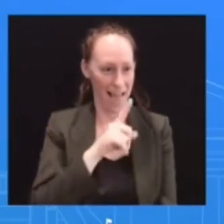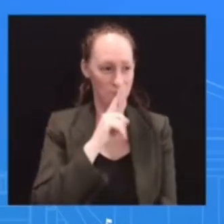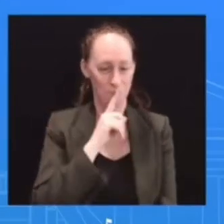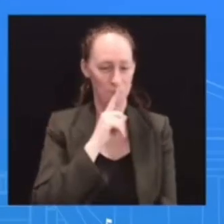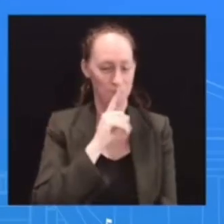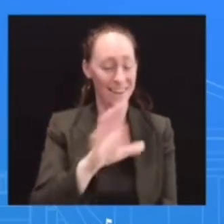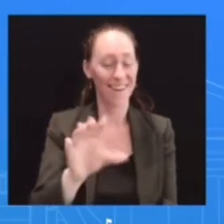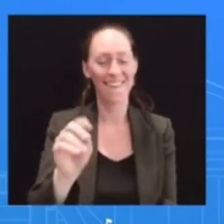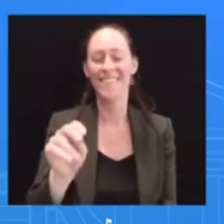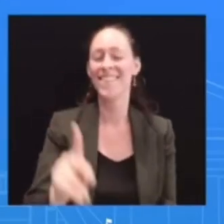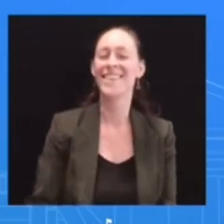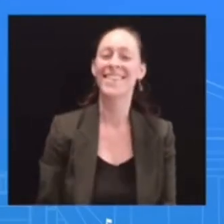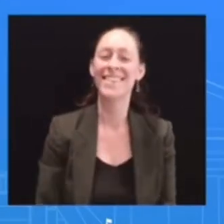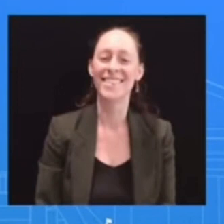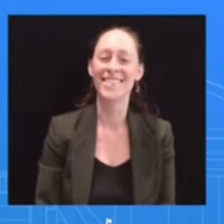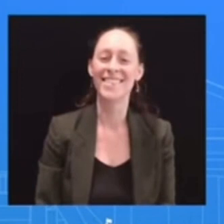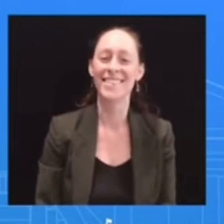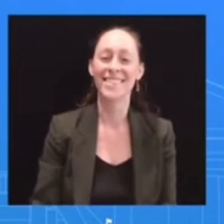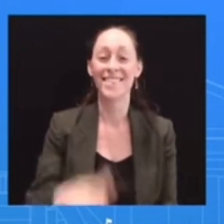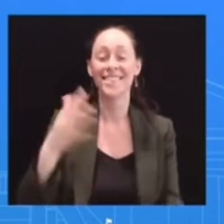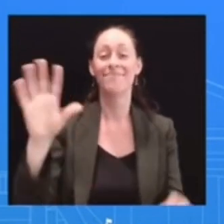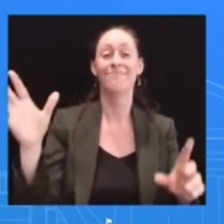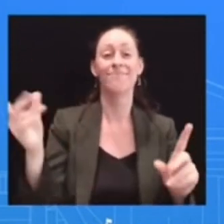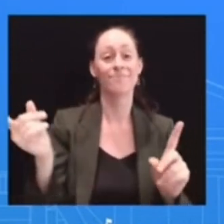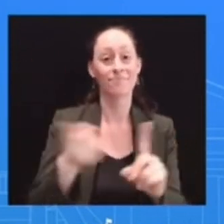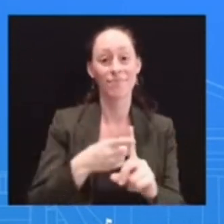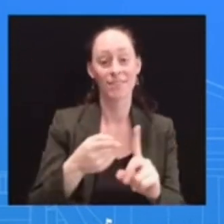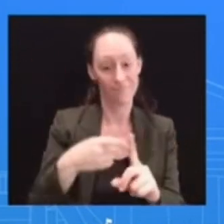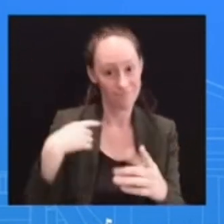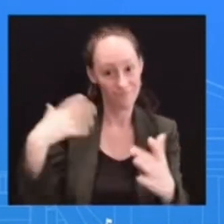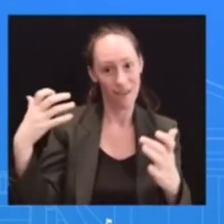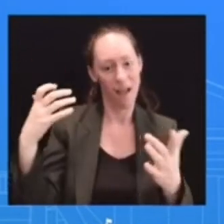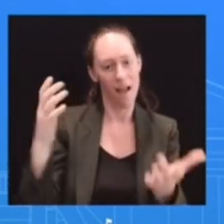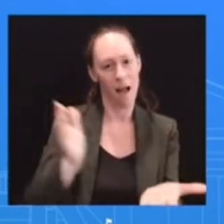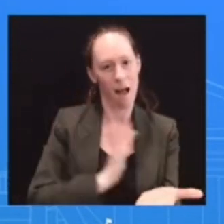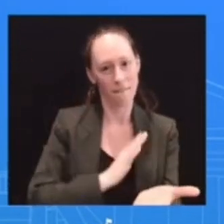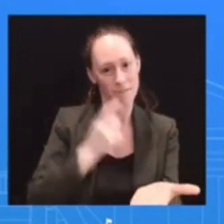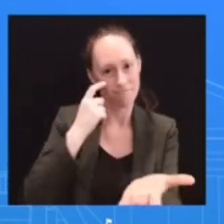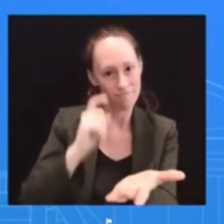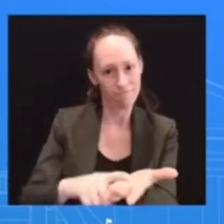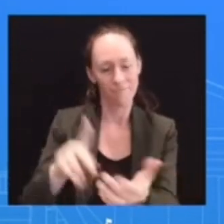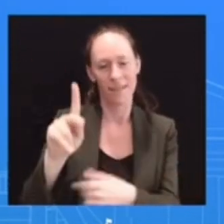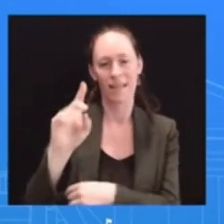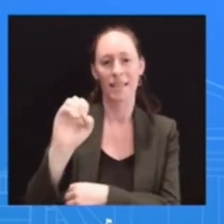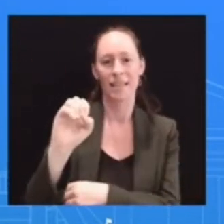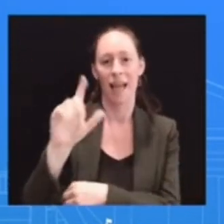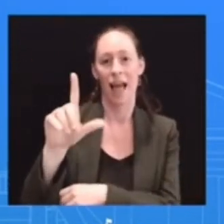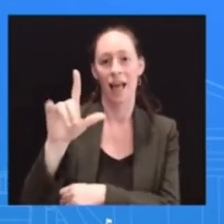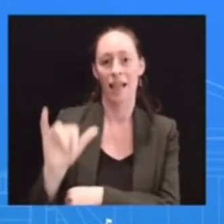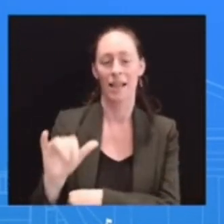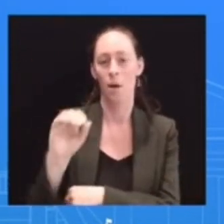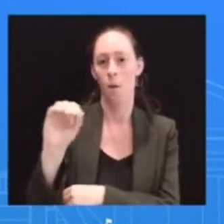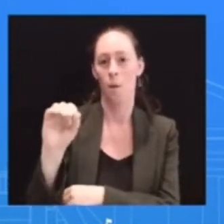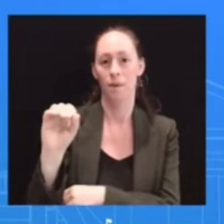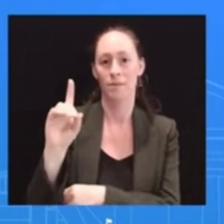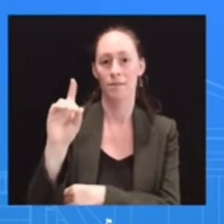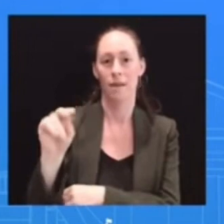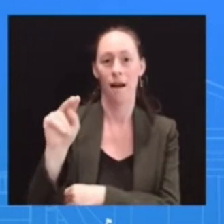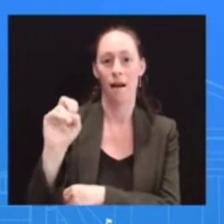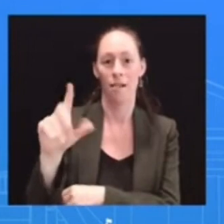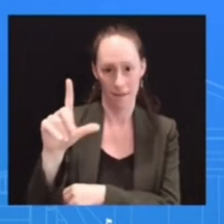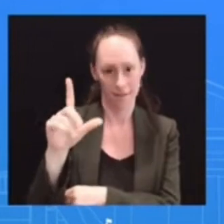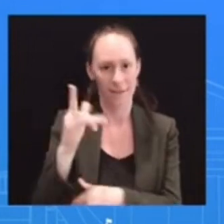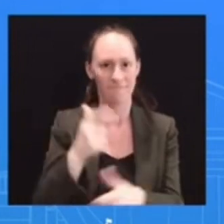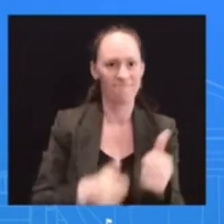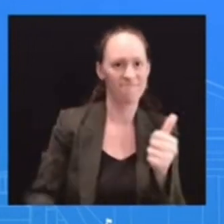Welcome Kelly O'Donnell as the new president of the White House Correspondents Association, and thank you to, she's not here, but thank you to